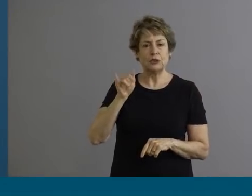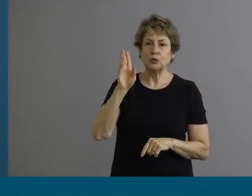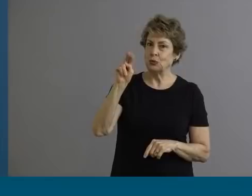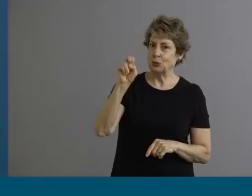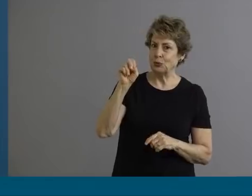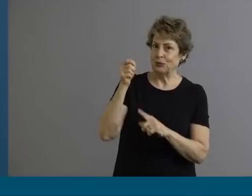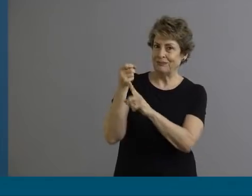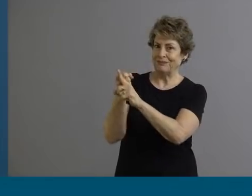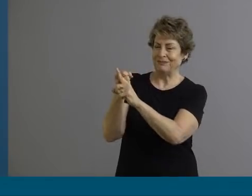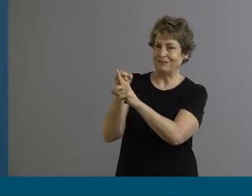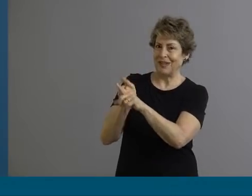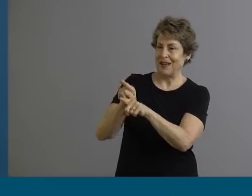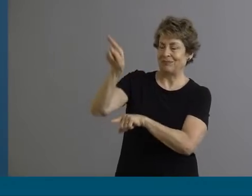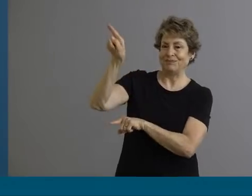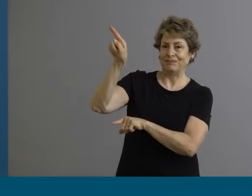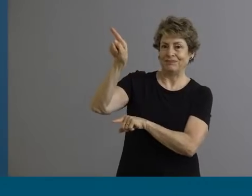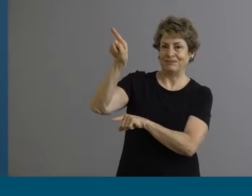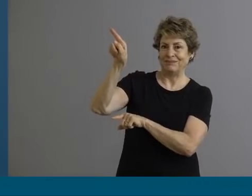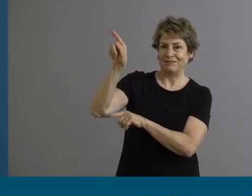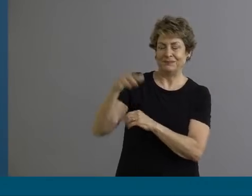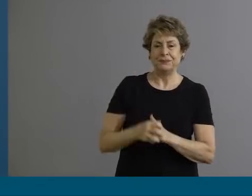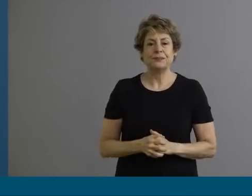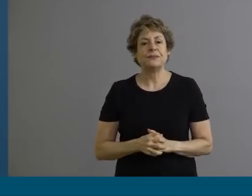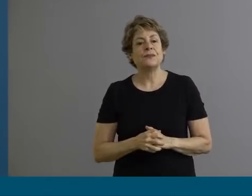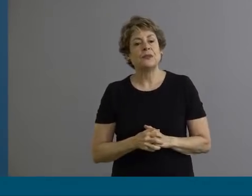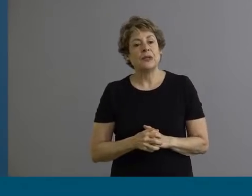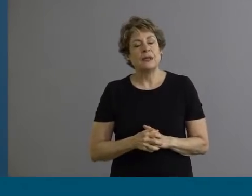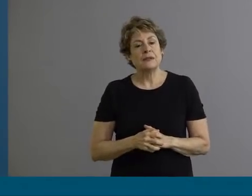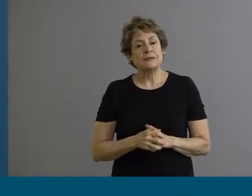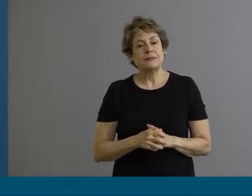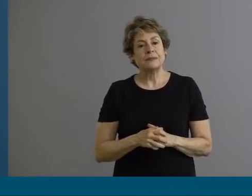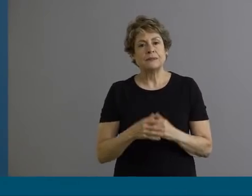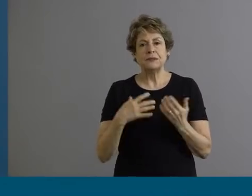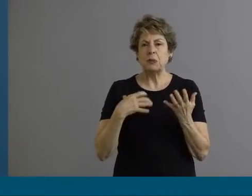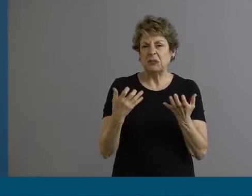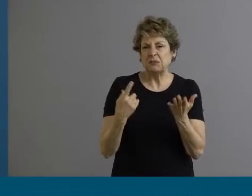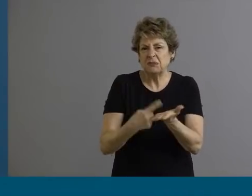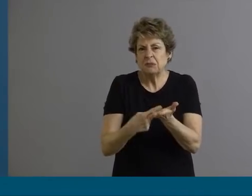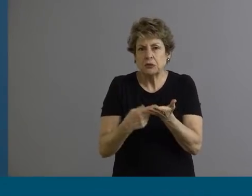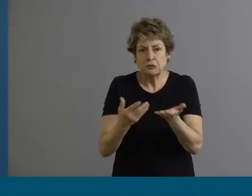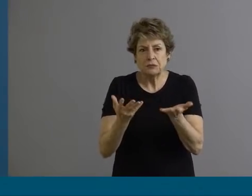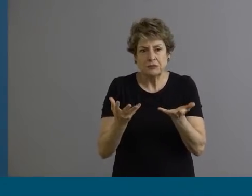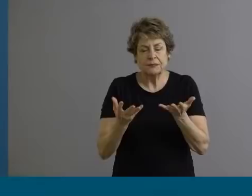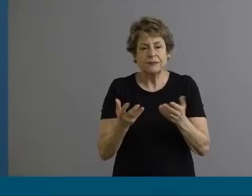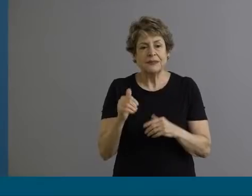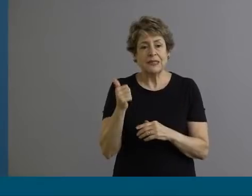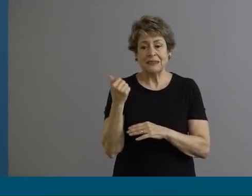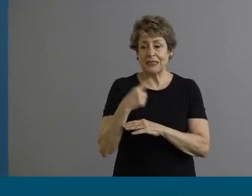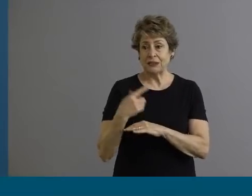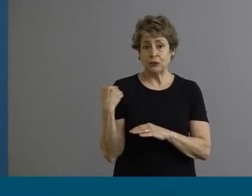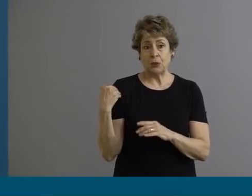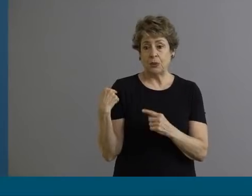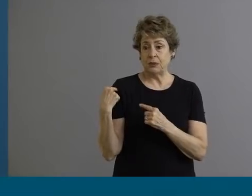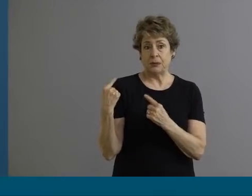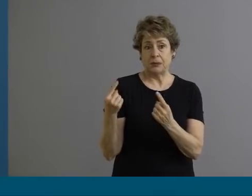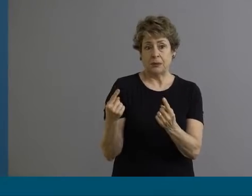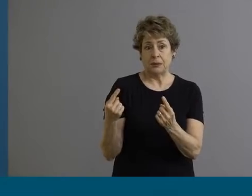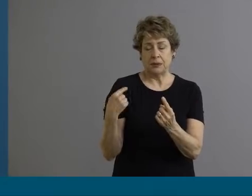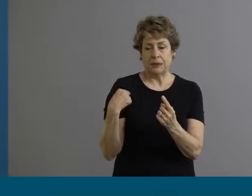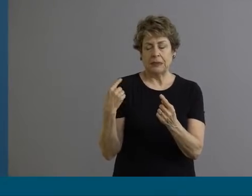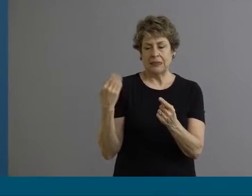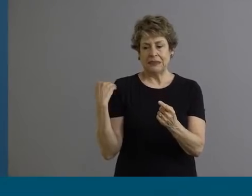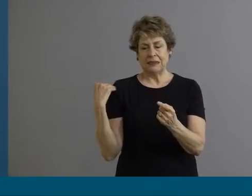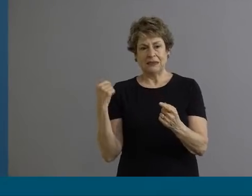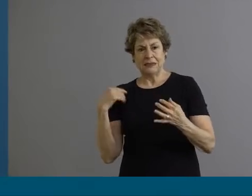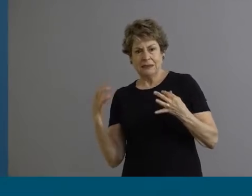point you to 10 days ago when we put these actions of shutting down bars and gyms